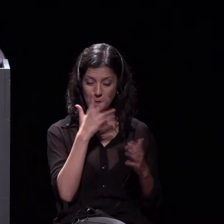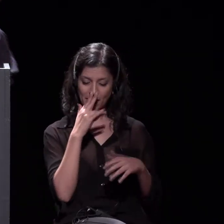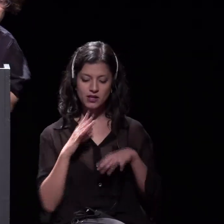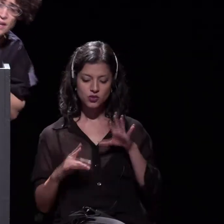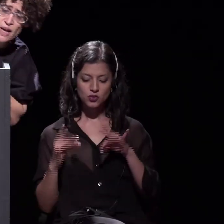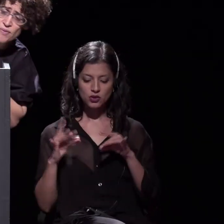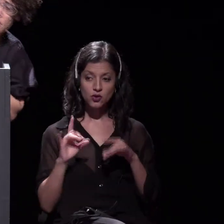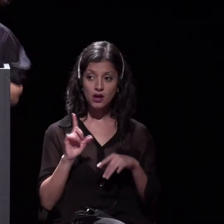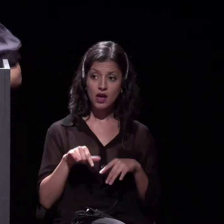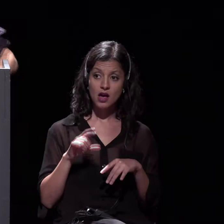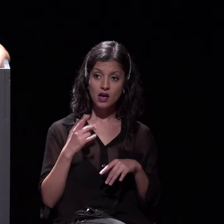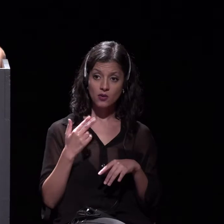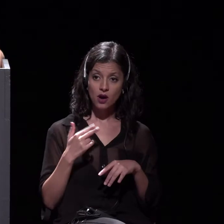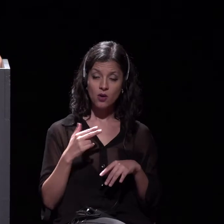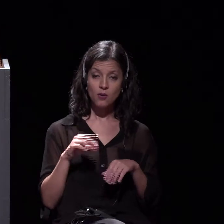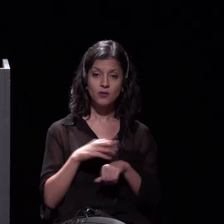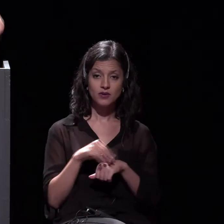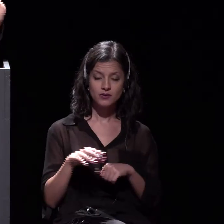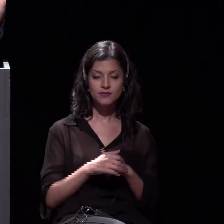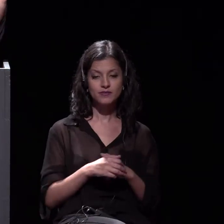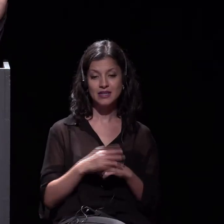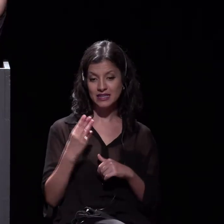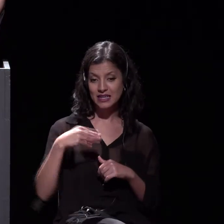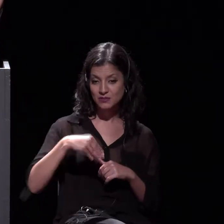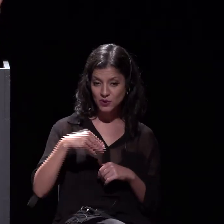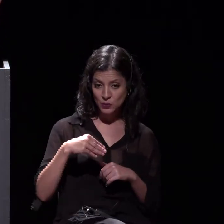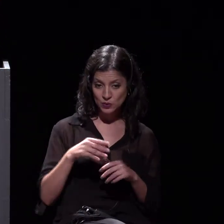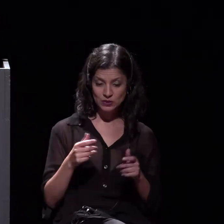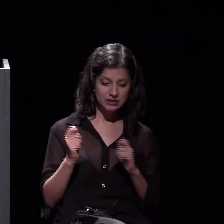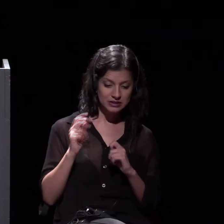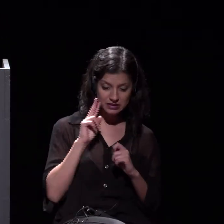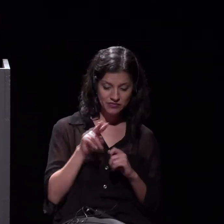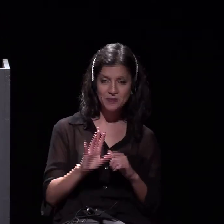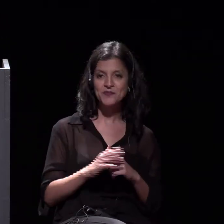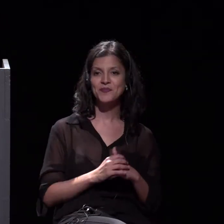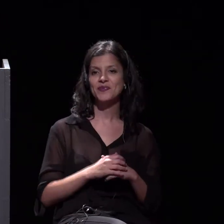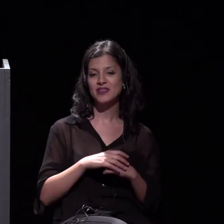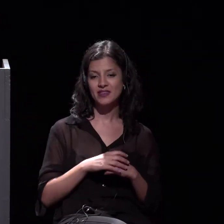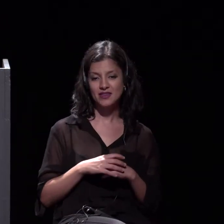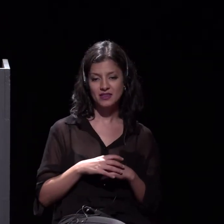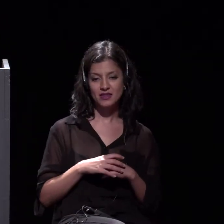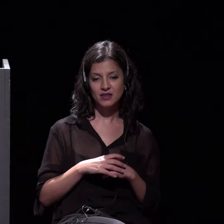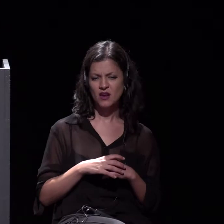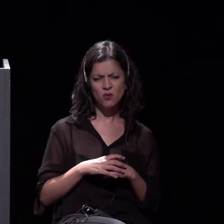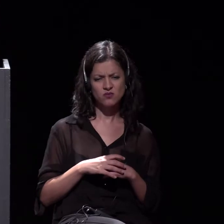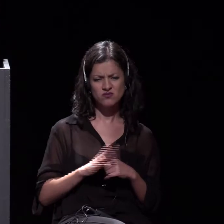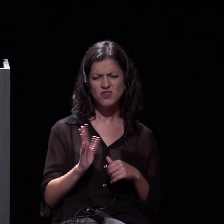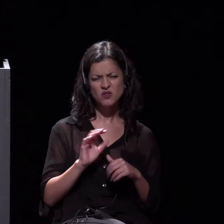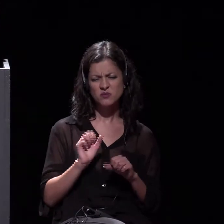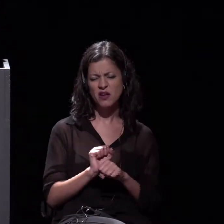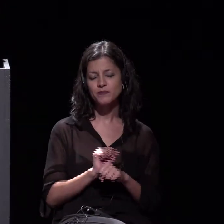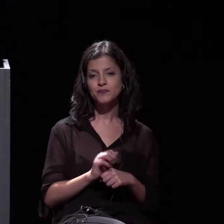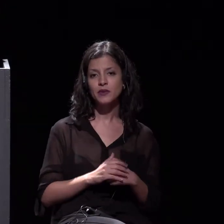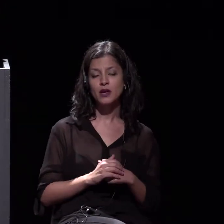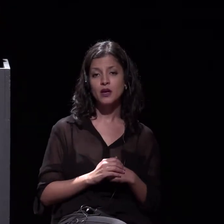to conclude because I have 3 minutes, is not to use the community museum to suggest